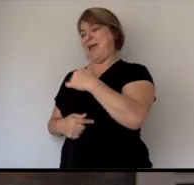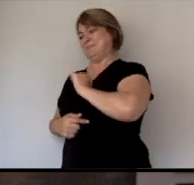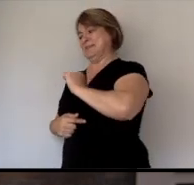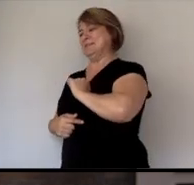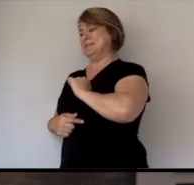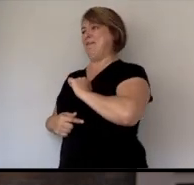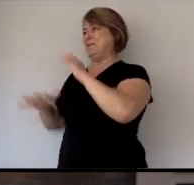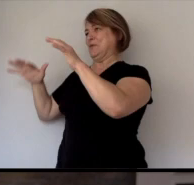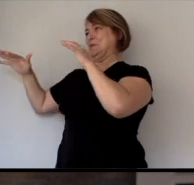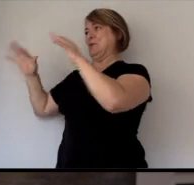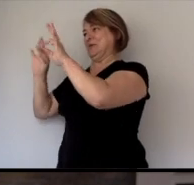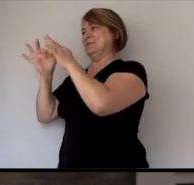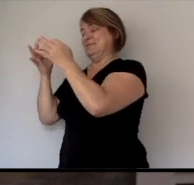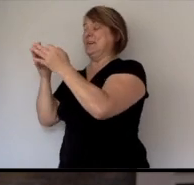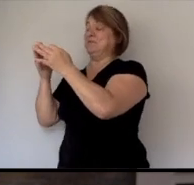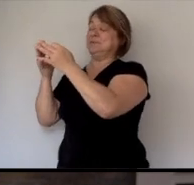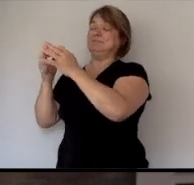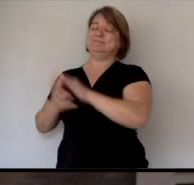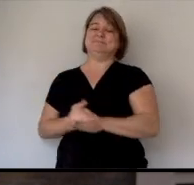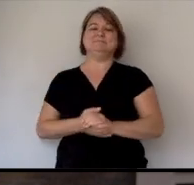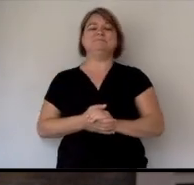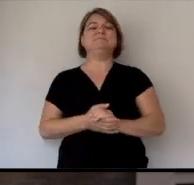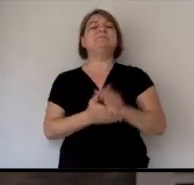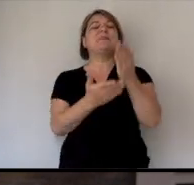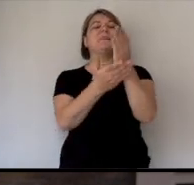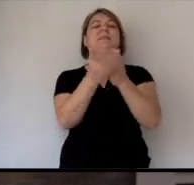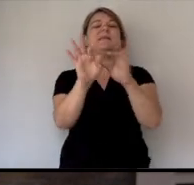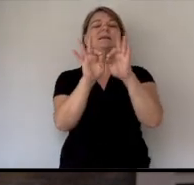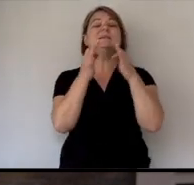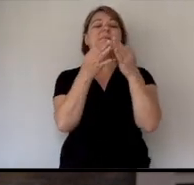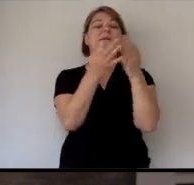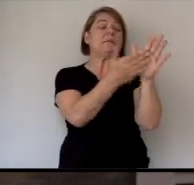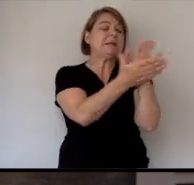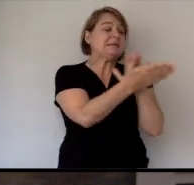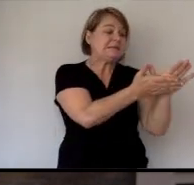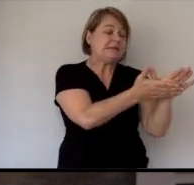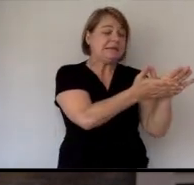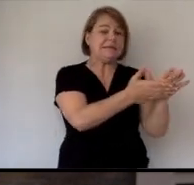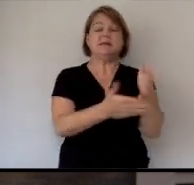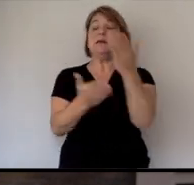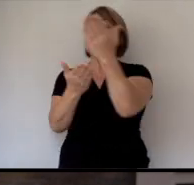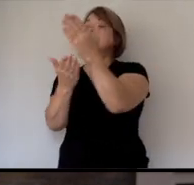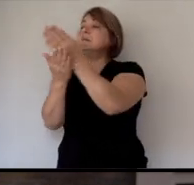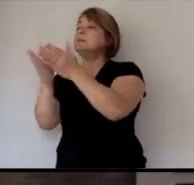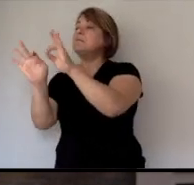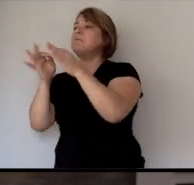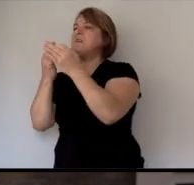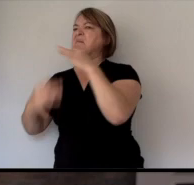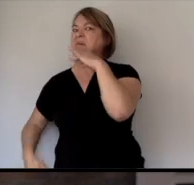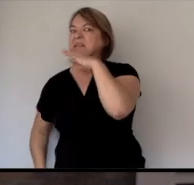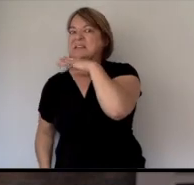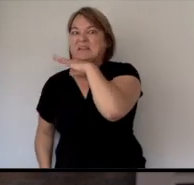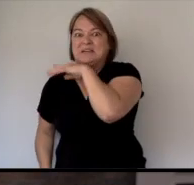sure. Some families like to be clean, and some families like to be messy.